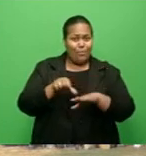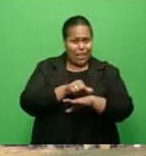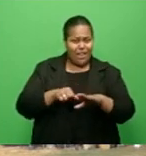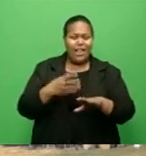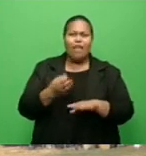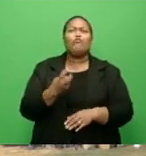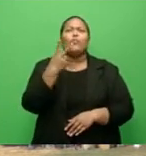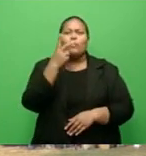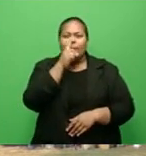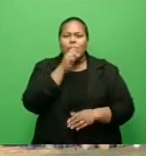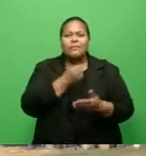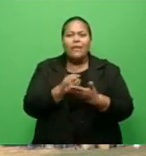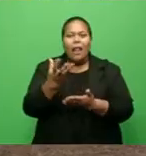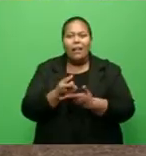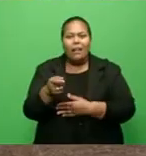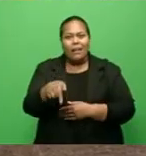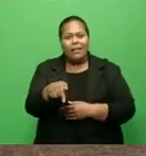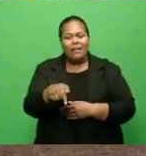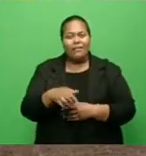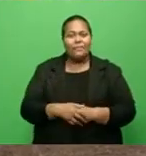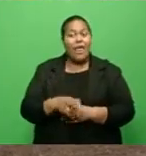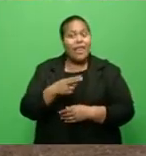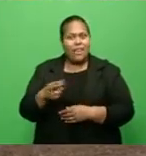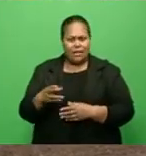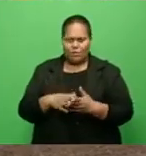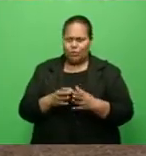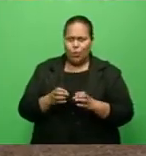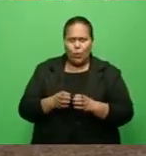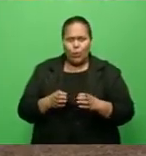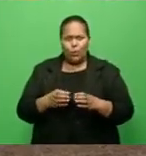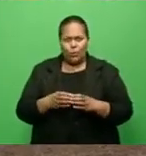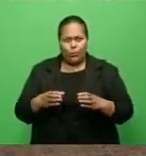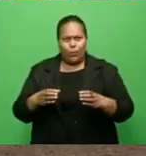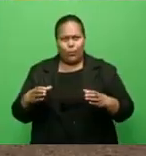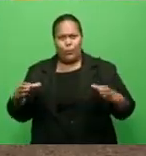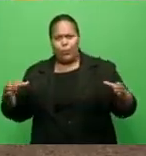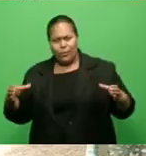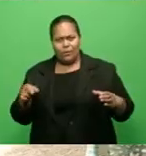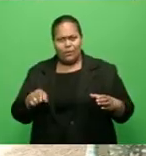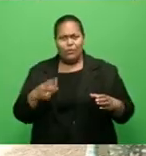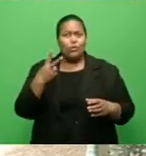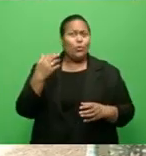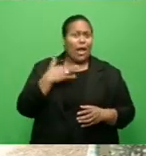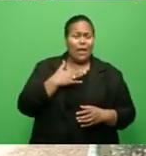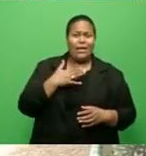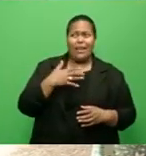come, but he's proud of how things have turned out in assisting those that have been